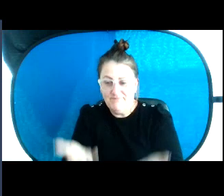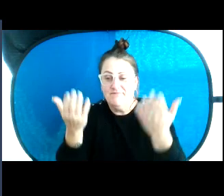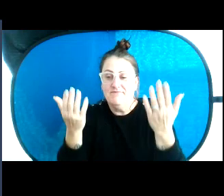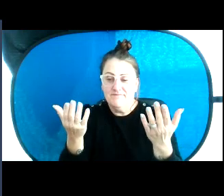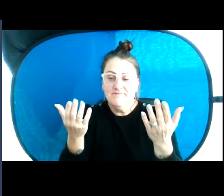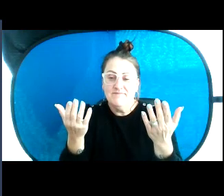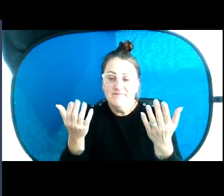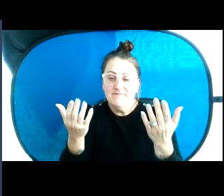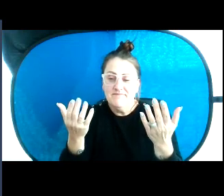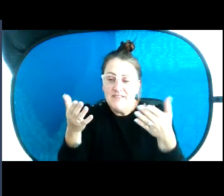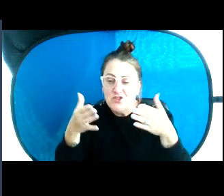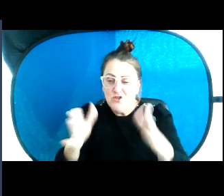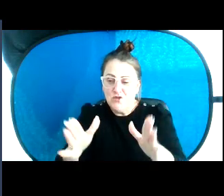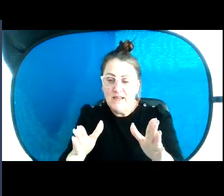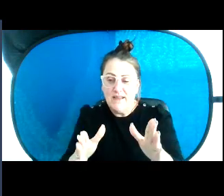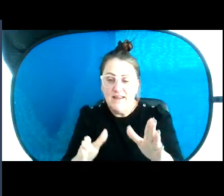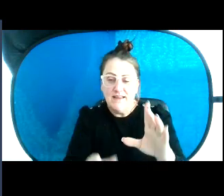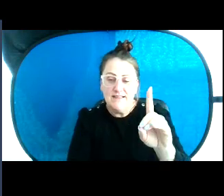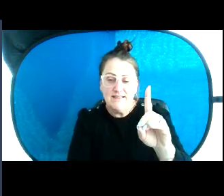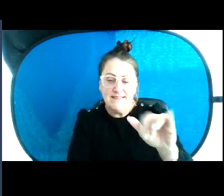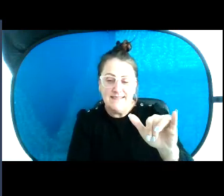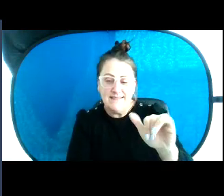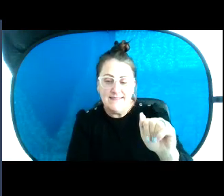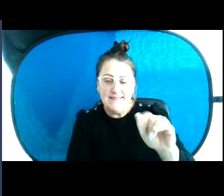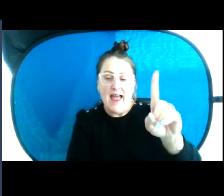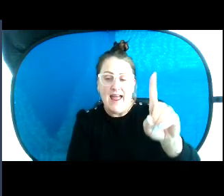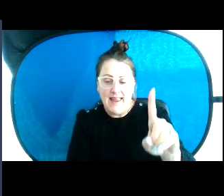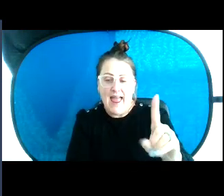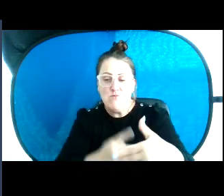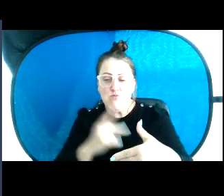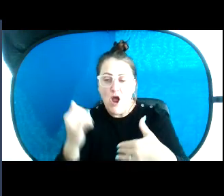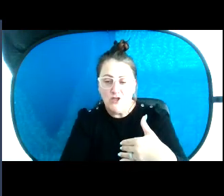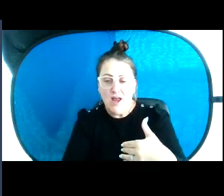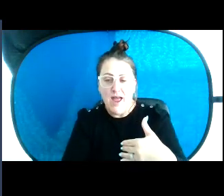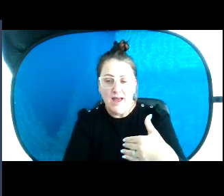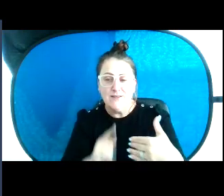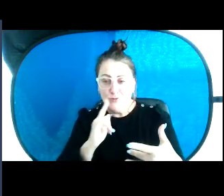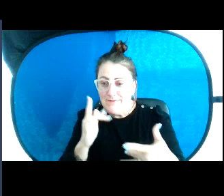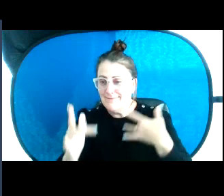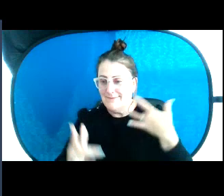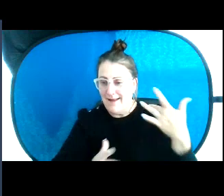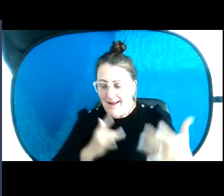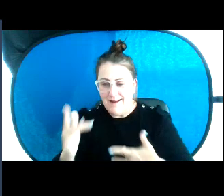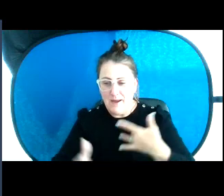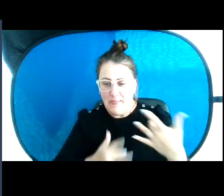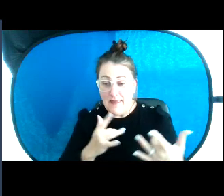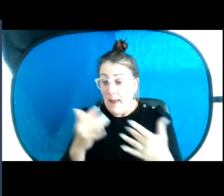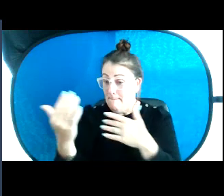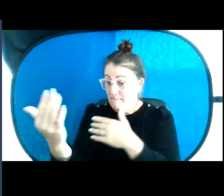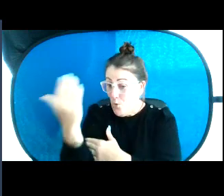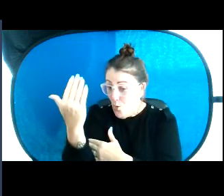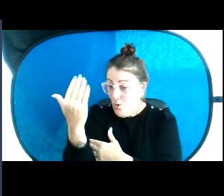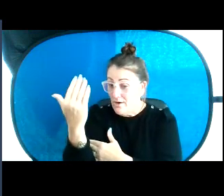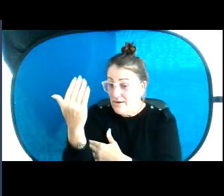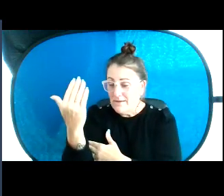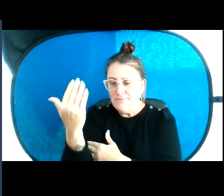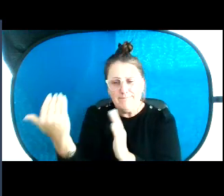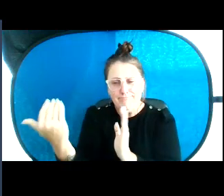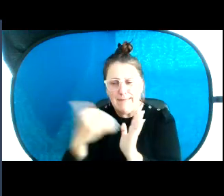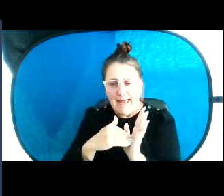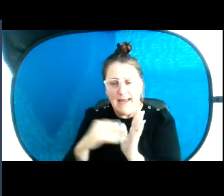the street diet project that's coming. It's very exciting. And again, this morning we got a great